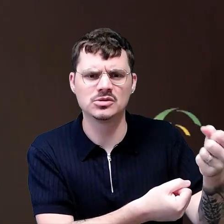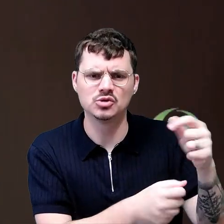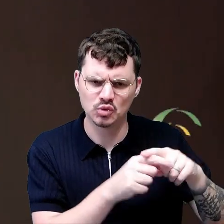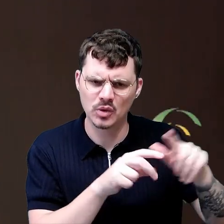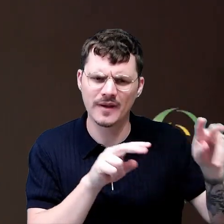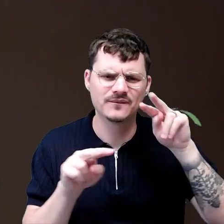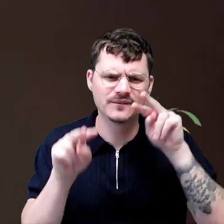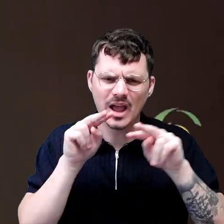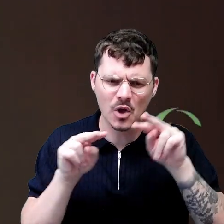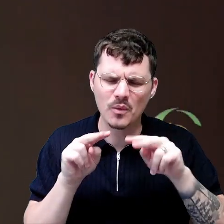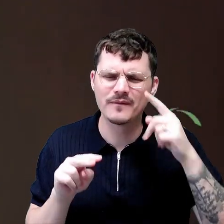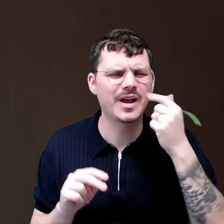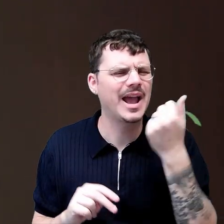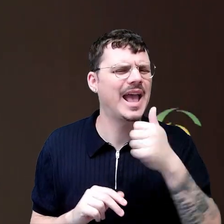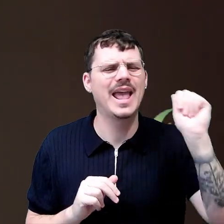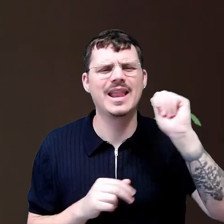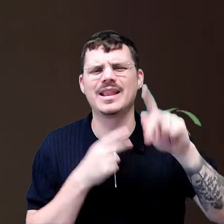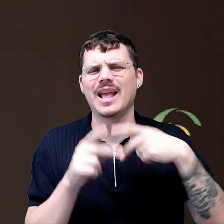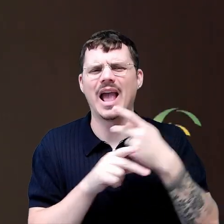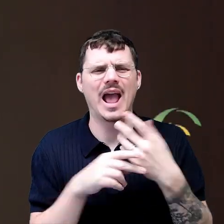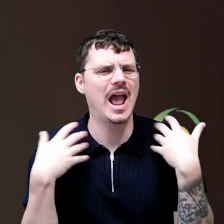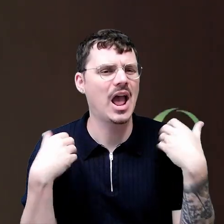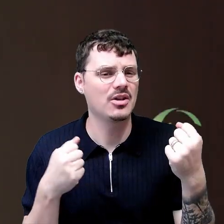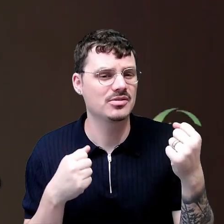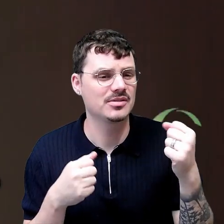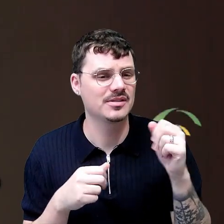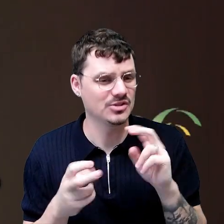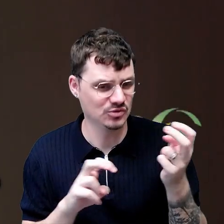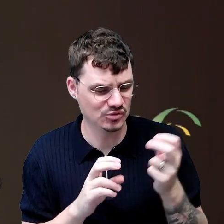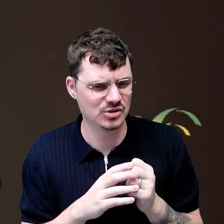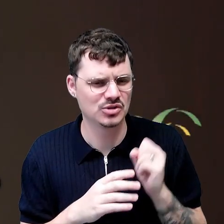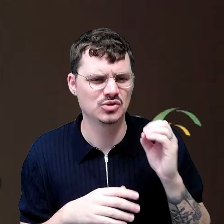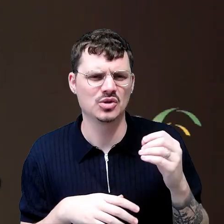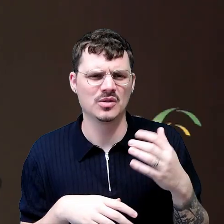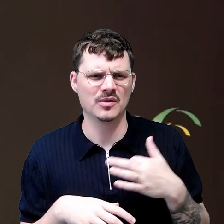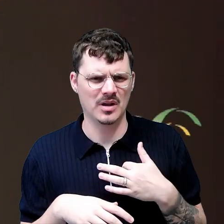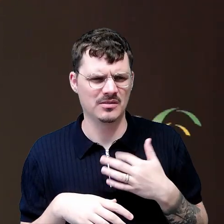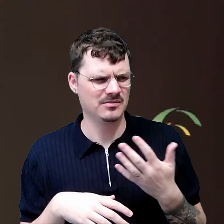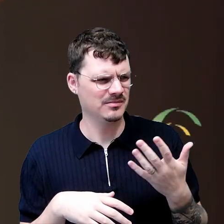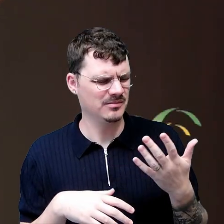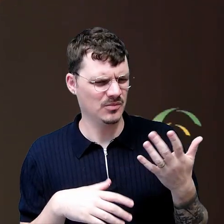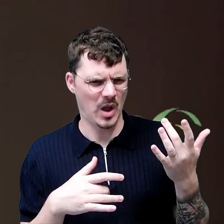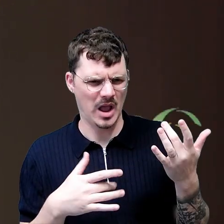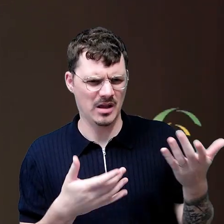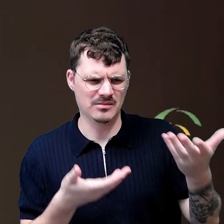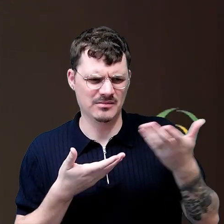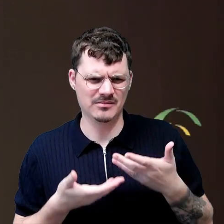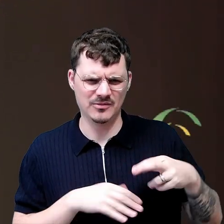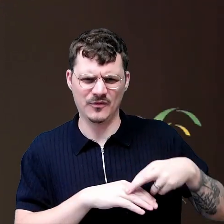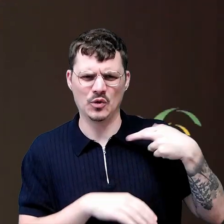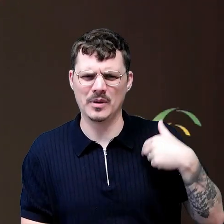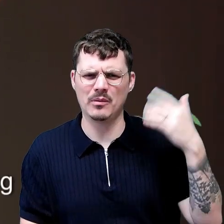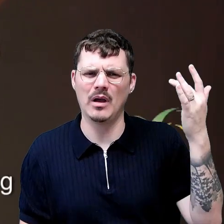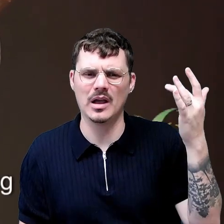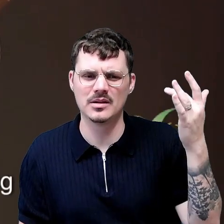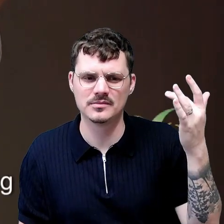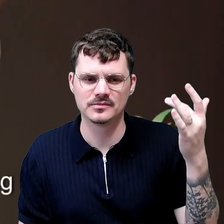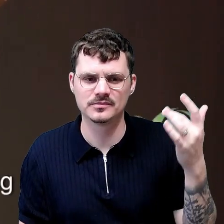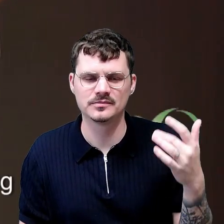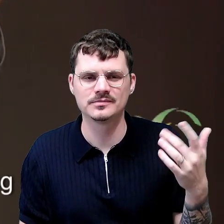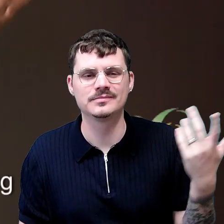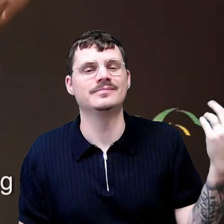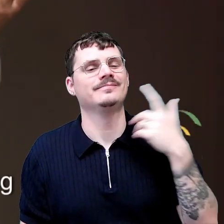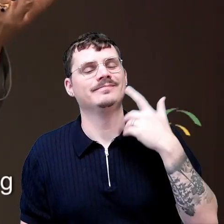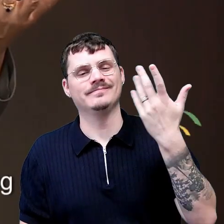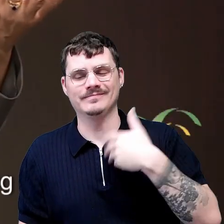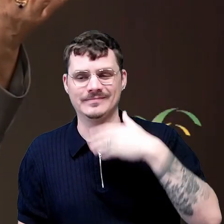have evaluated for any kind of health issues. So I'm like, why are you bringing him to me, right? Well, we know you